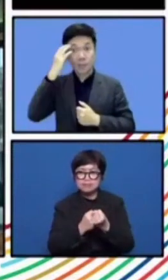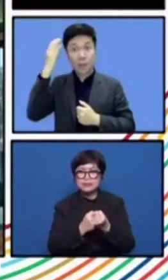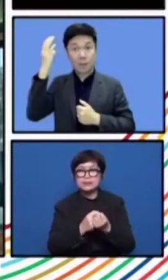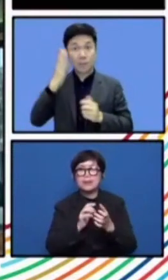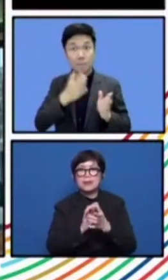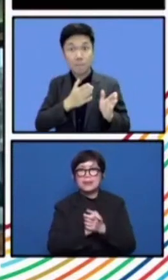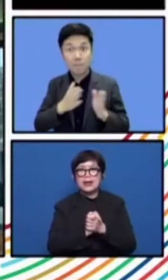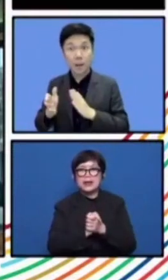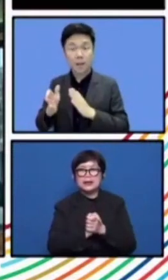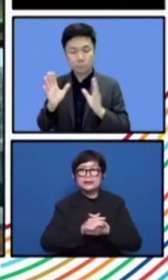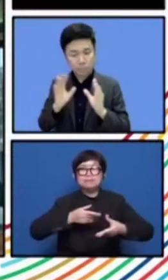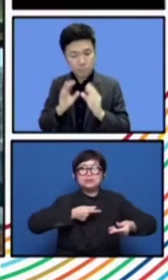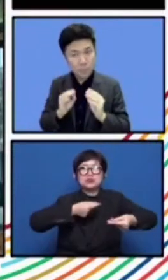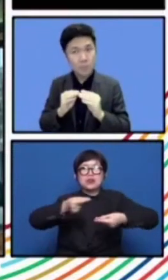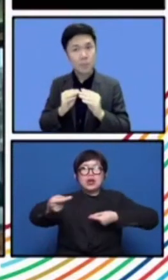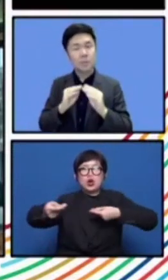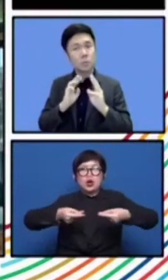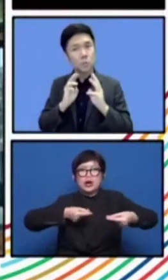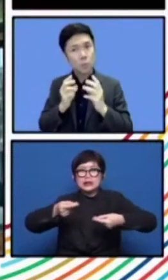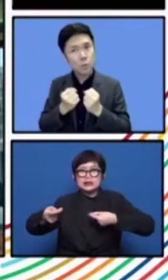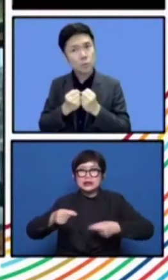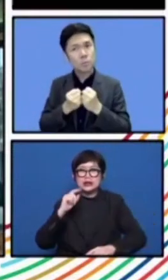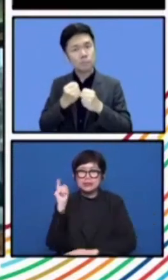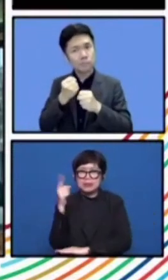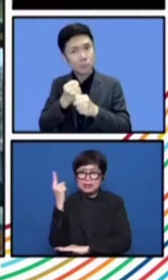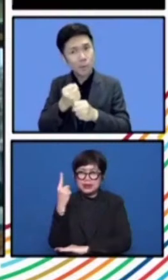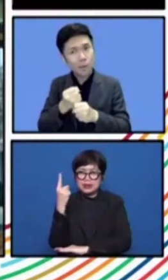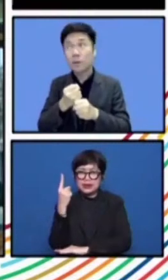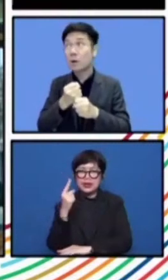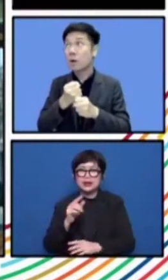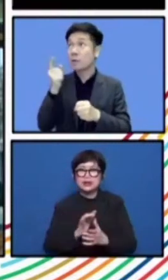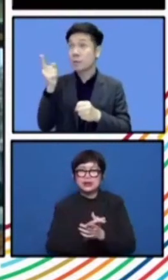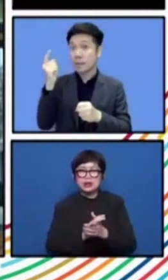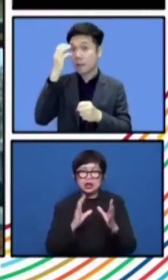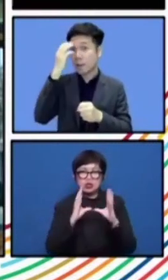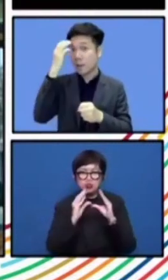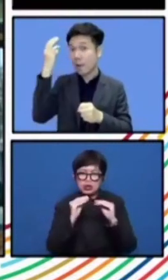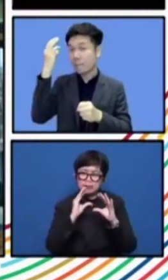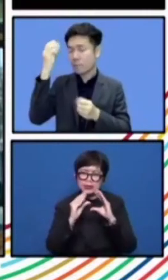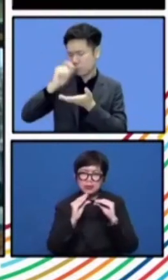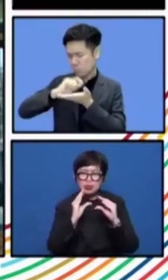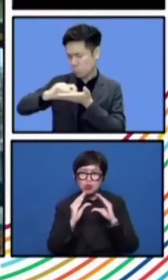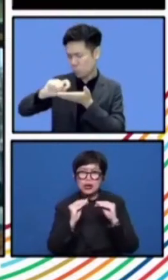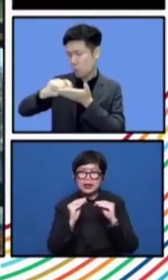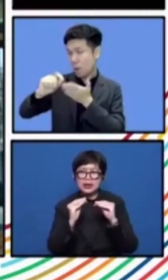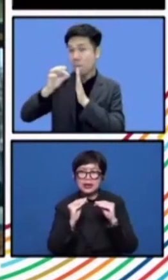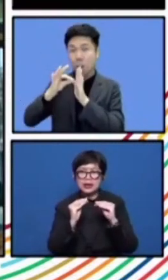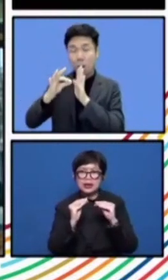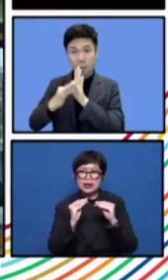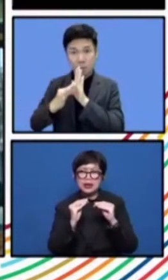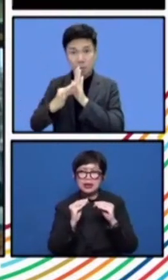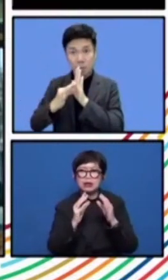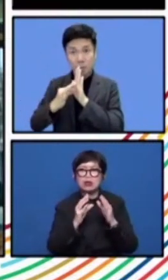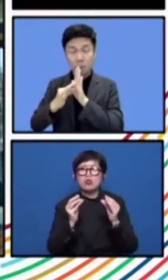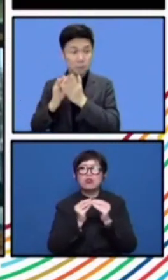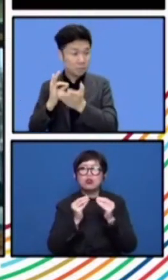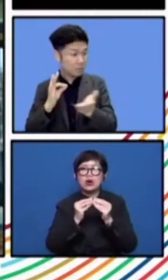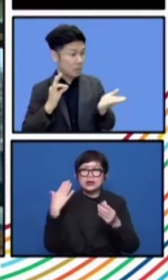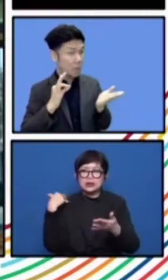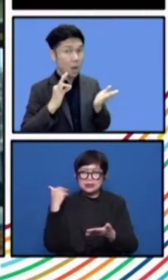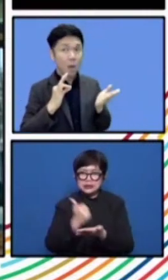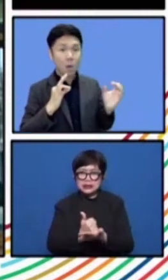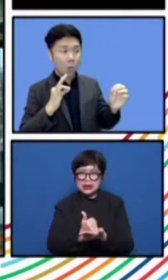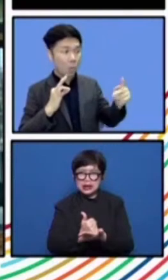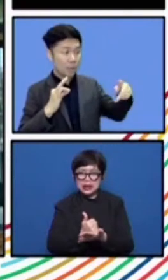meeting planning workshop they formulate policy in such type of event the OPD is effective